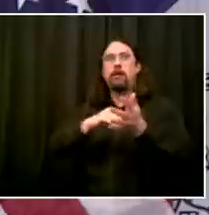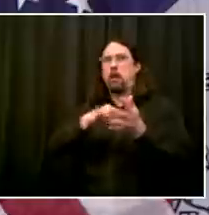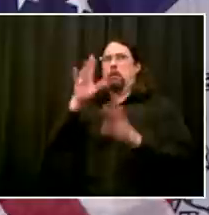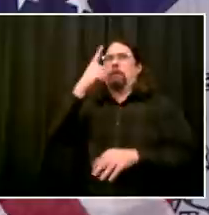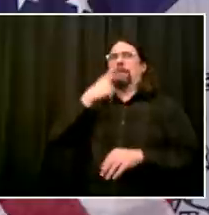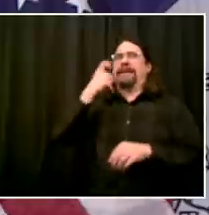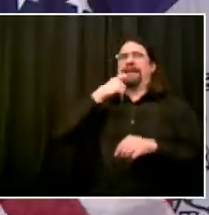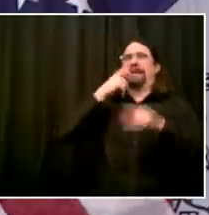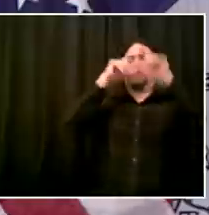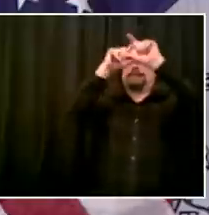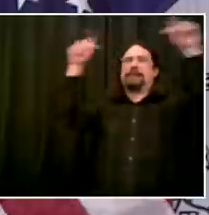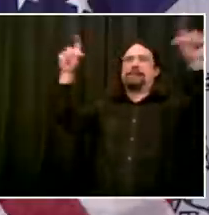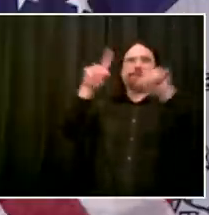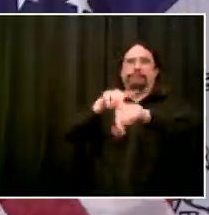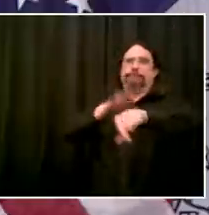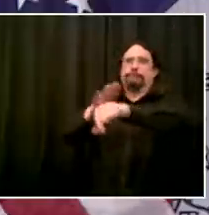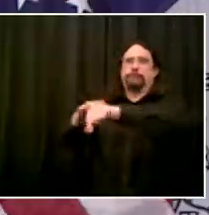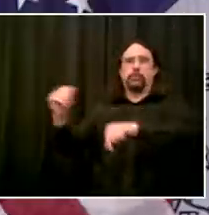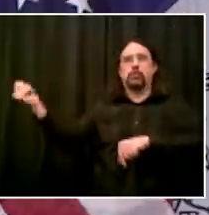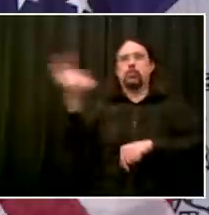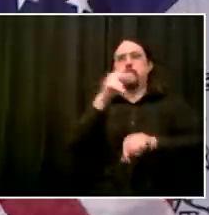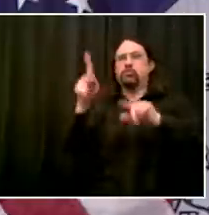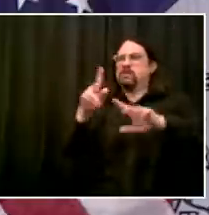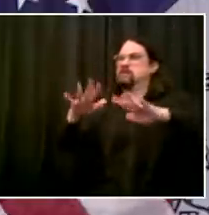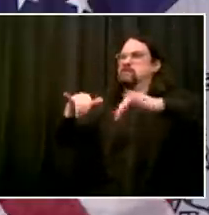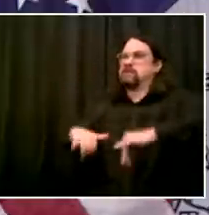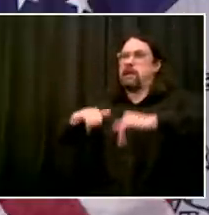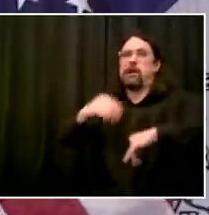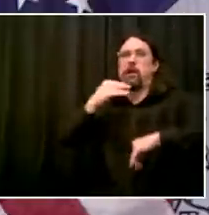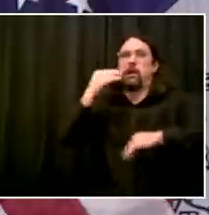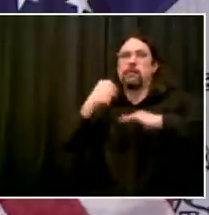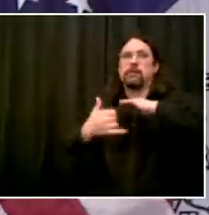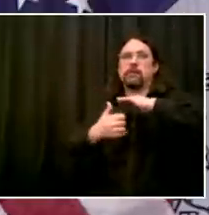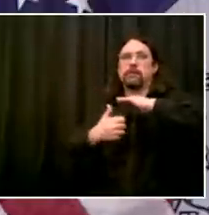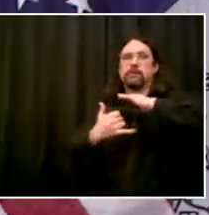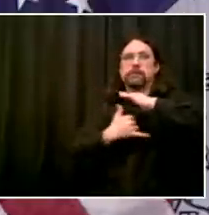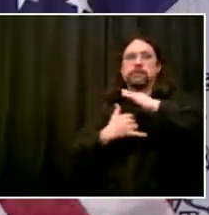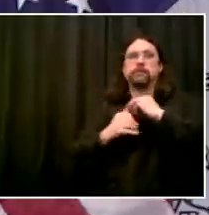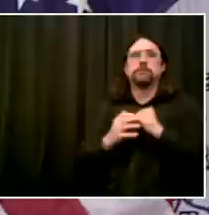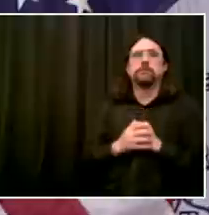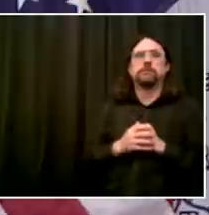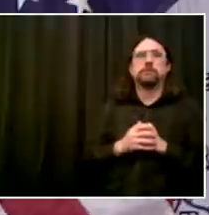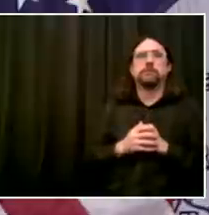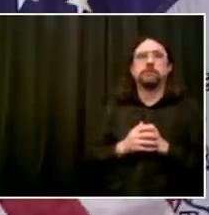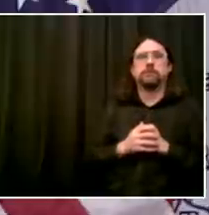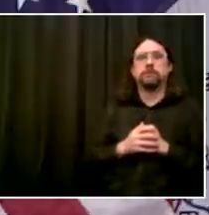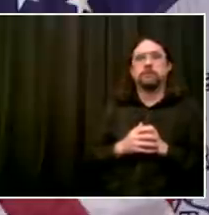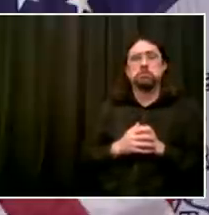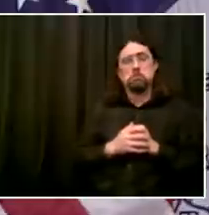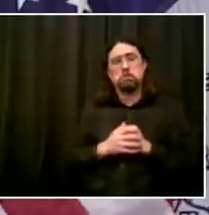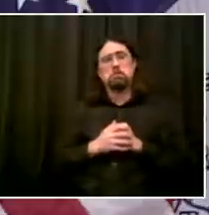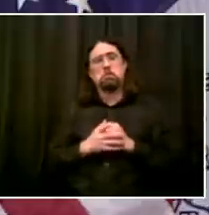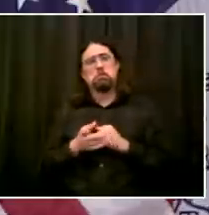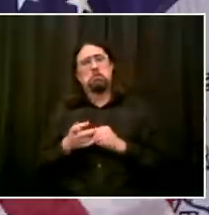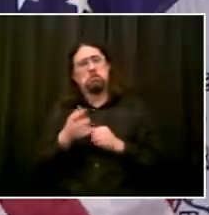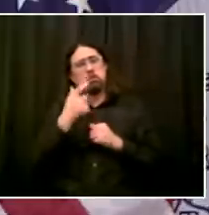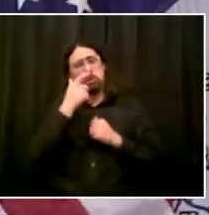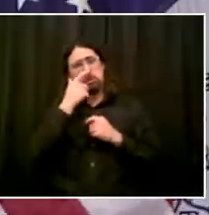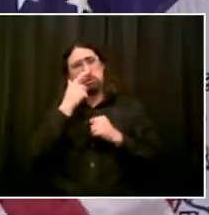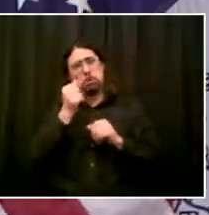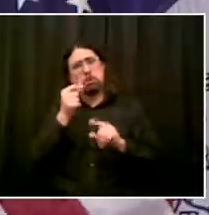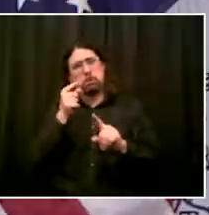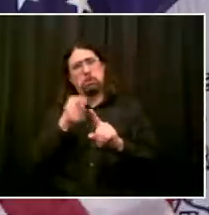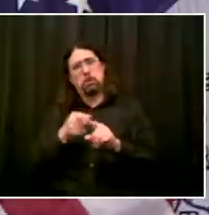reopening thing? Yeah, that's a really interesting point, Gloria. We're going to look at all sorts of possibilities, and that one is a